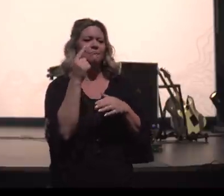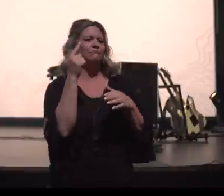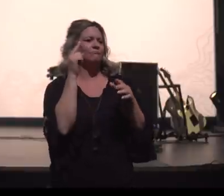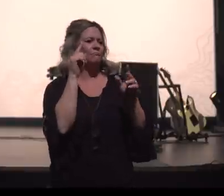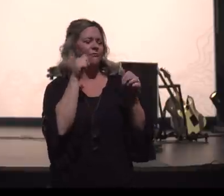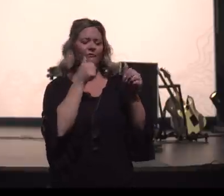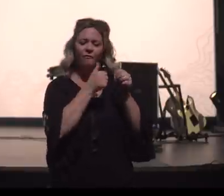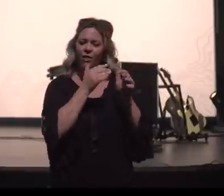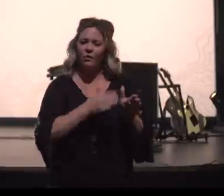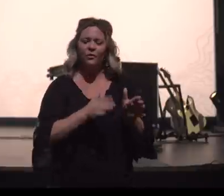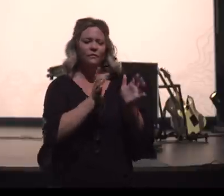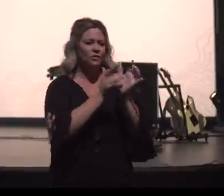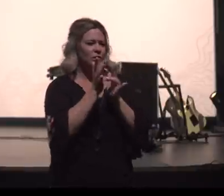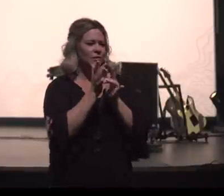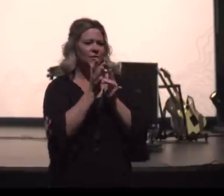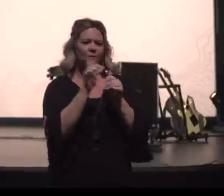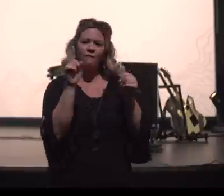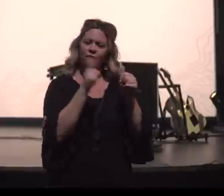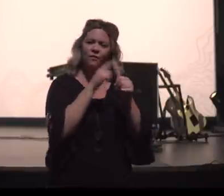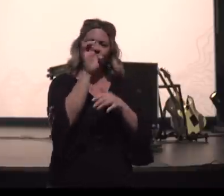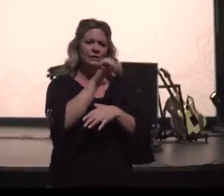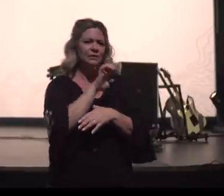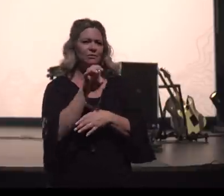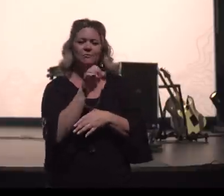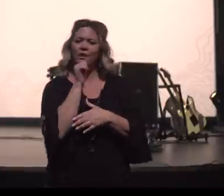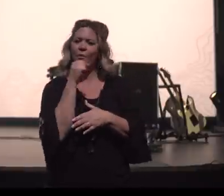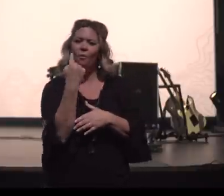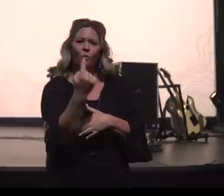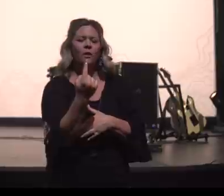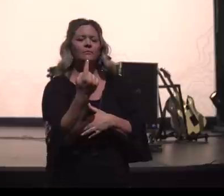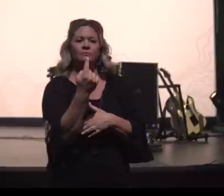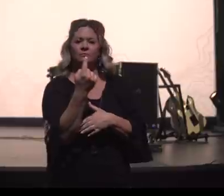single follower of Jesus, the very first Easter,